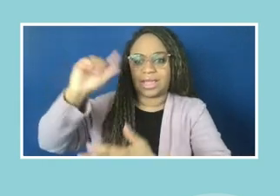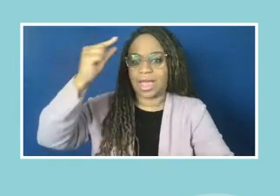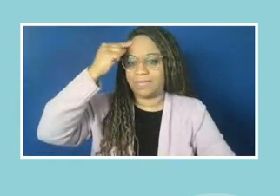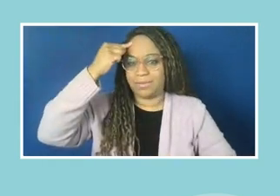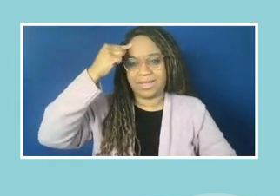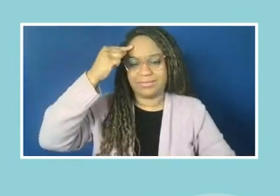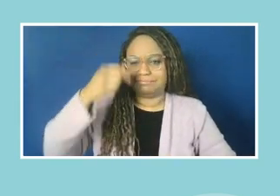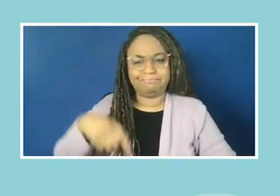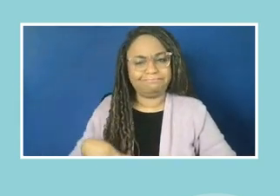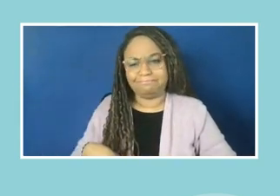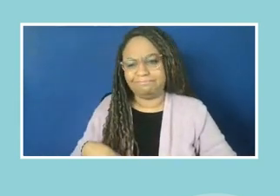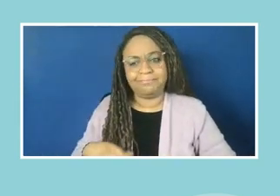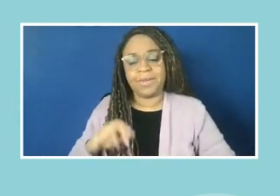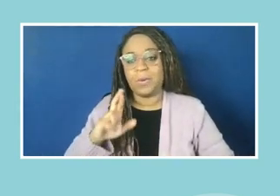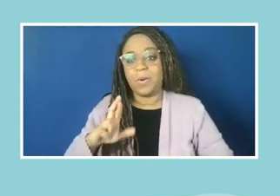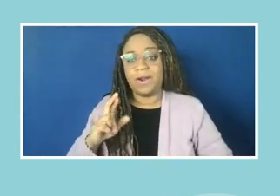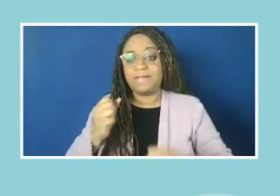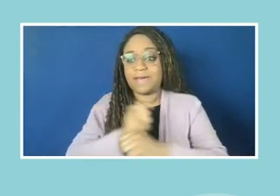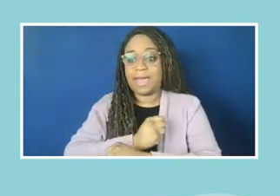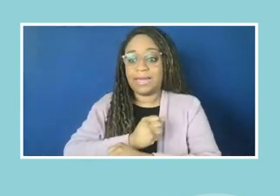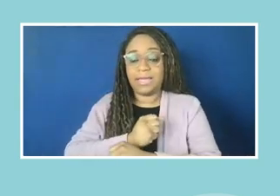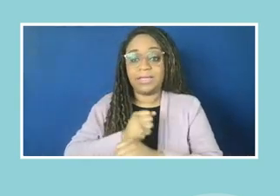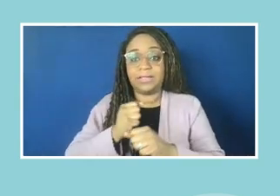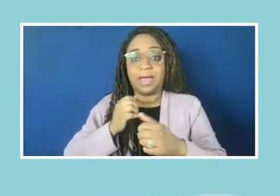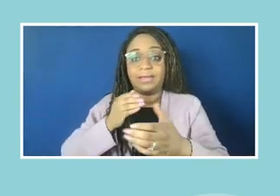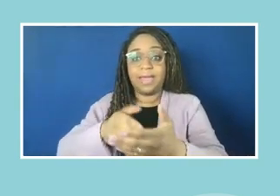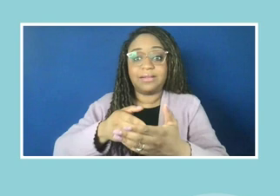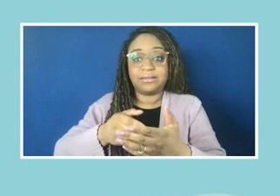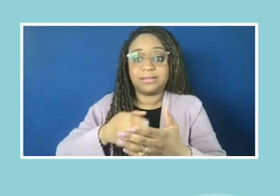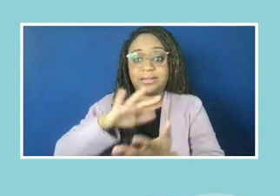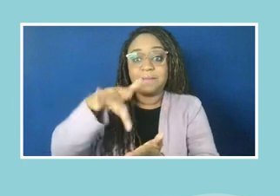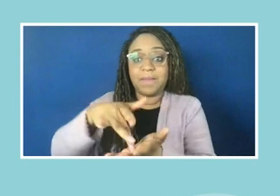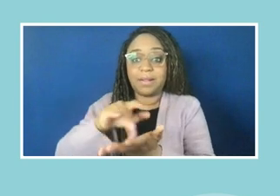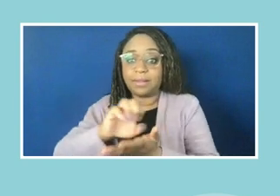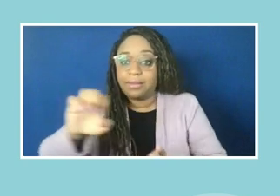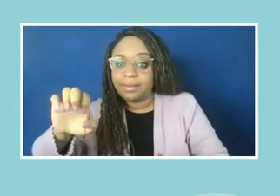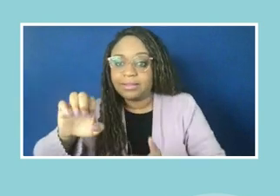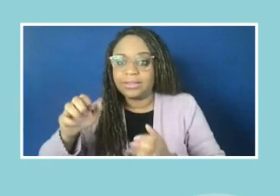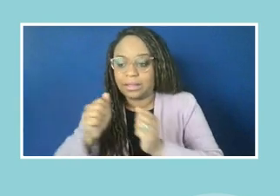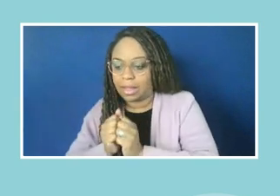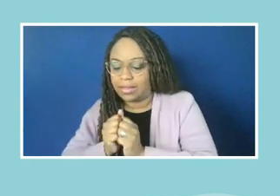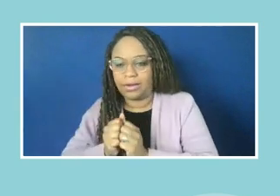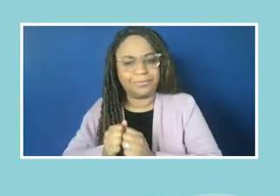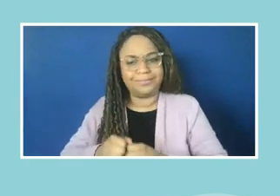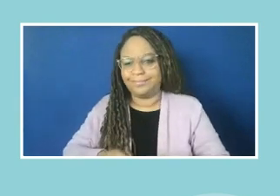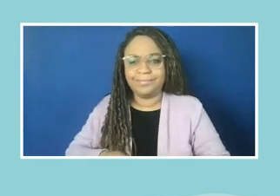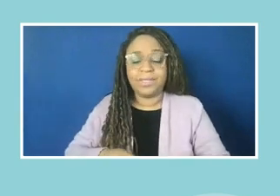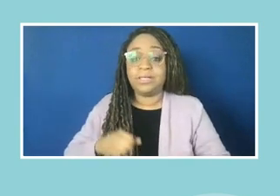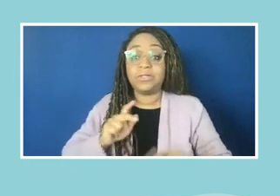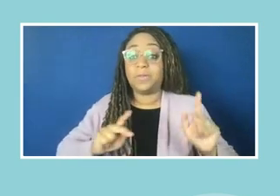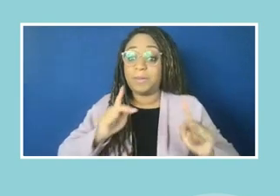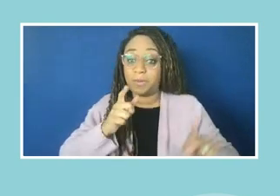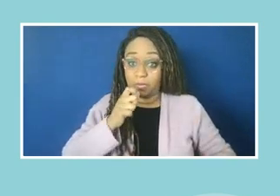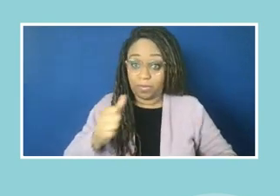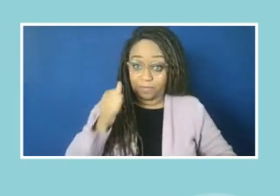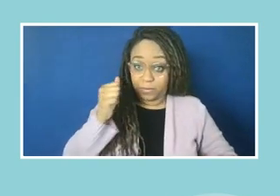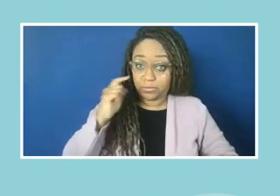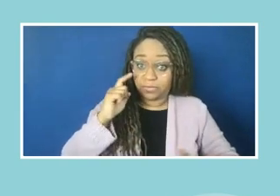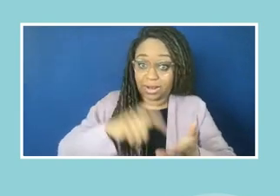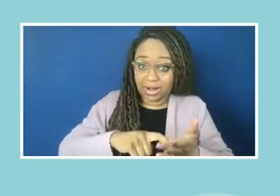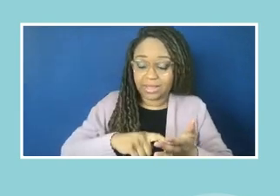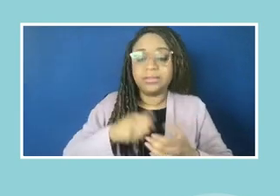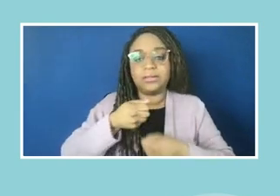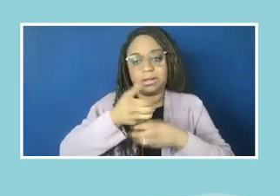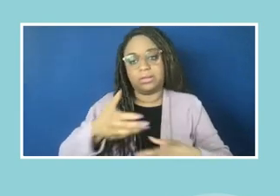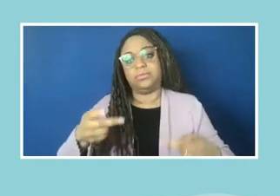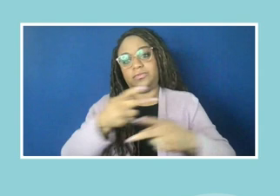for example. You know, they refuse to recognize it, and that can even cause more problems, and it does cause more